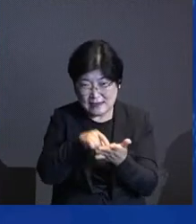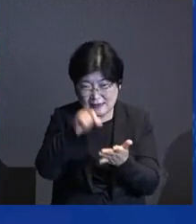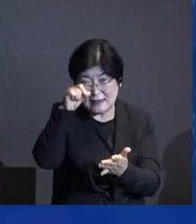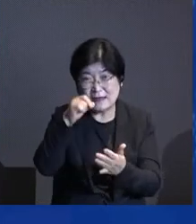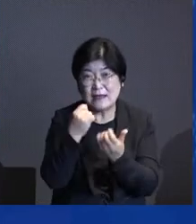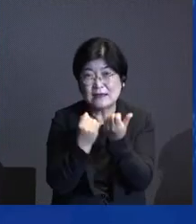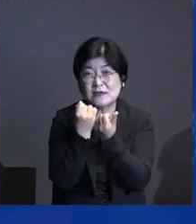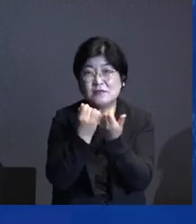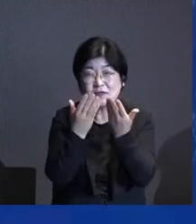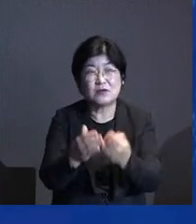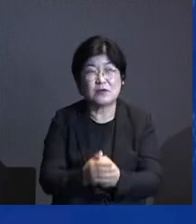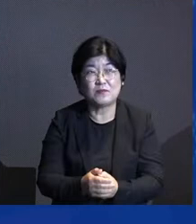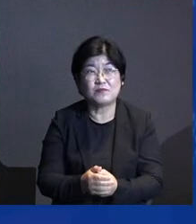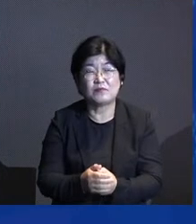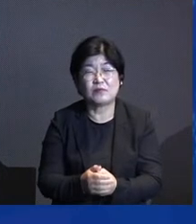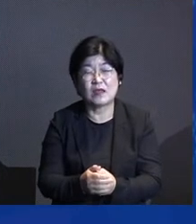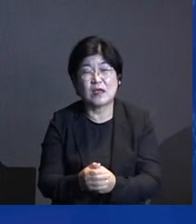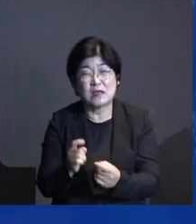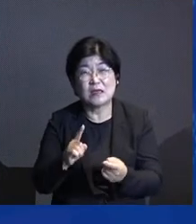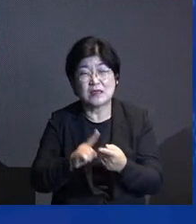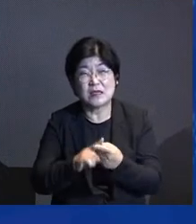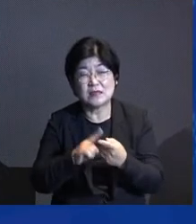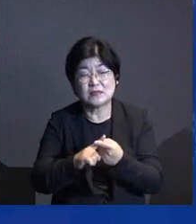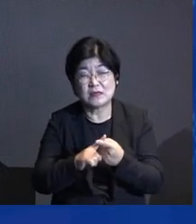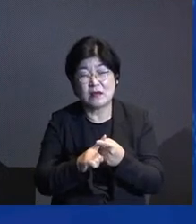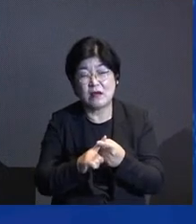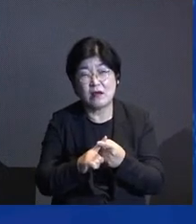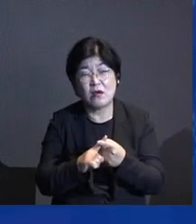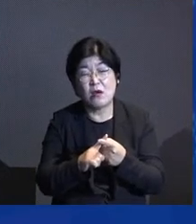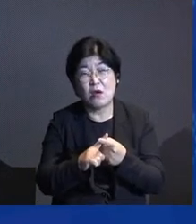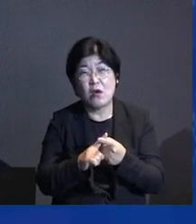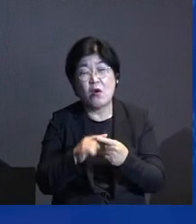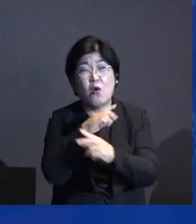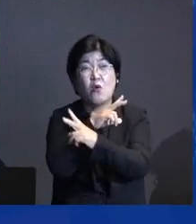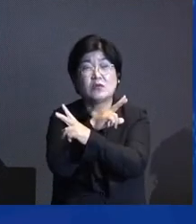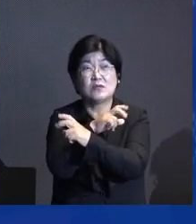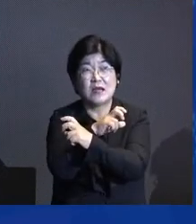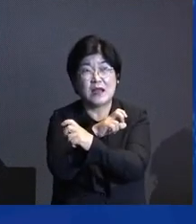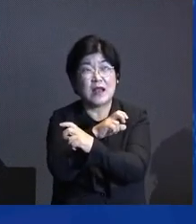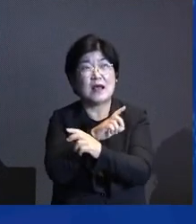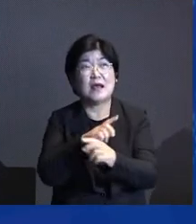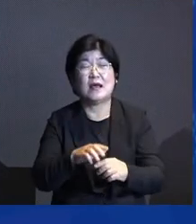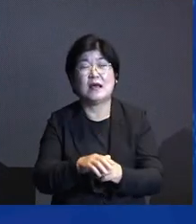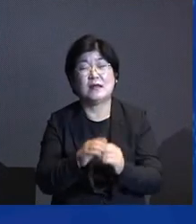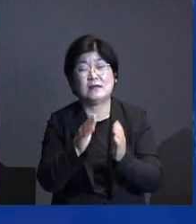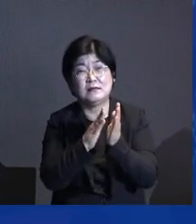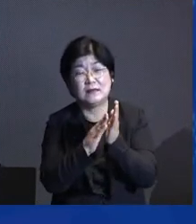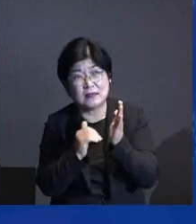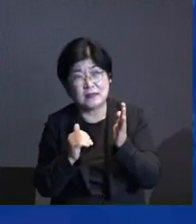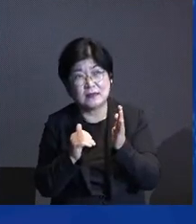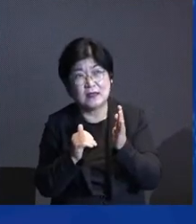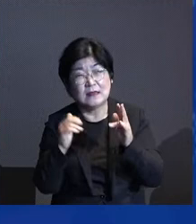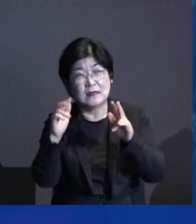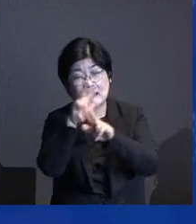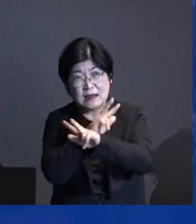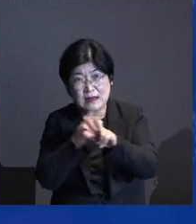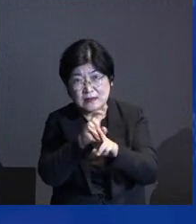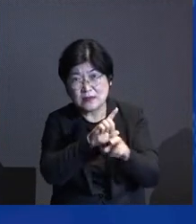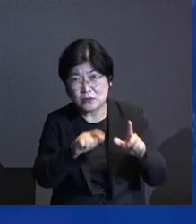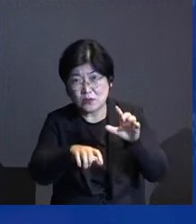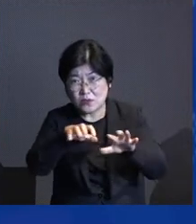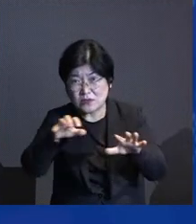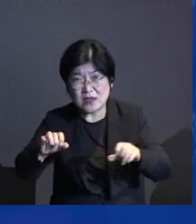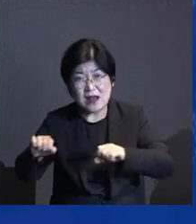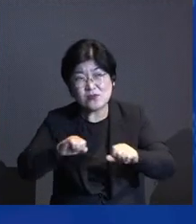the Czech Republic, and the Netherlands, grounded on reciprocal connections and learning, raising awareness on older people's